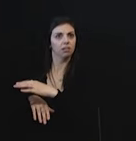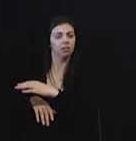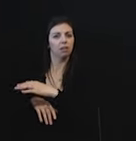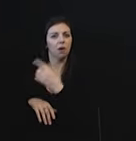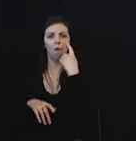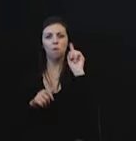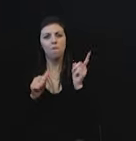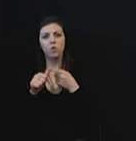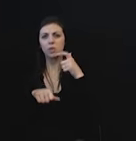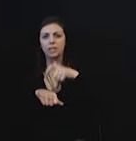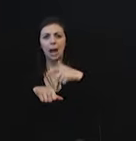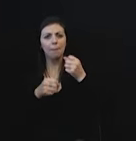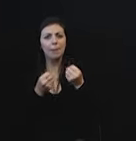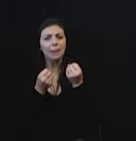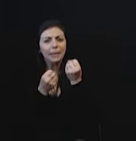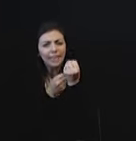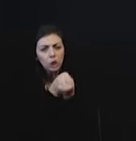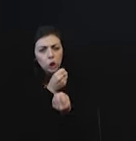years,